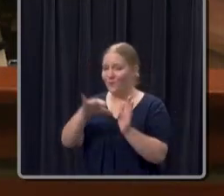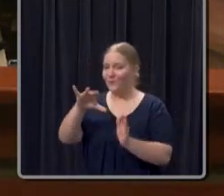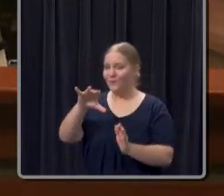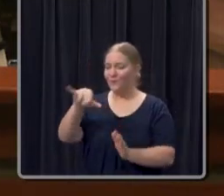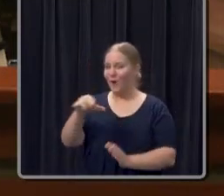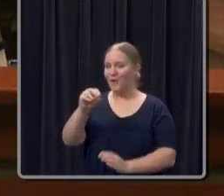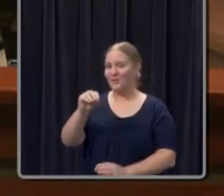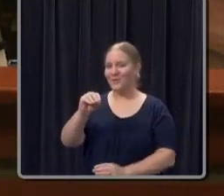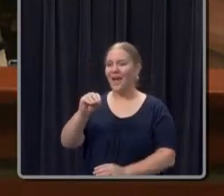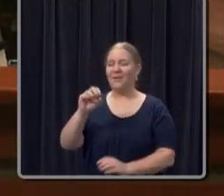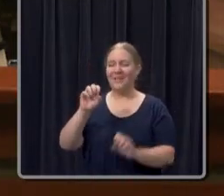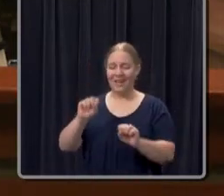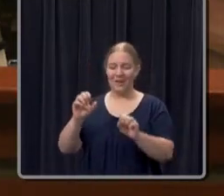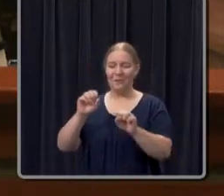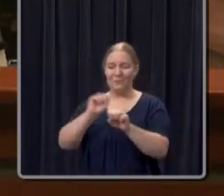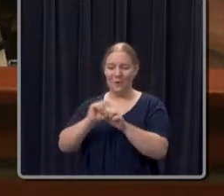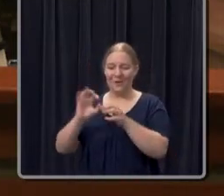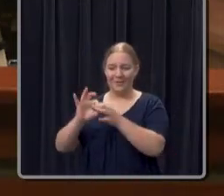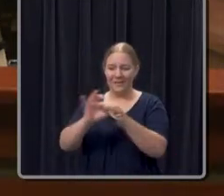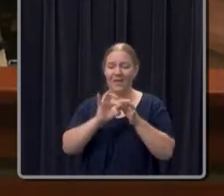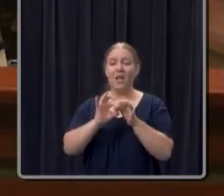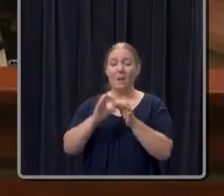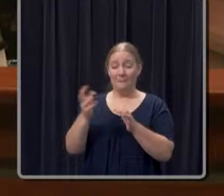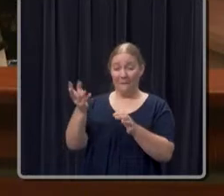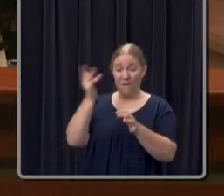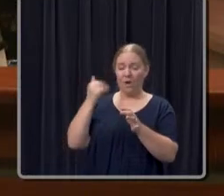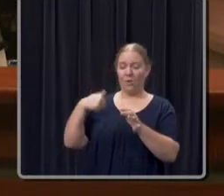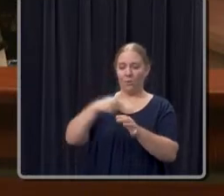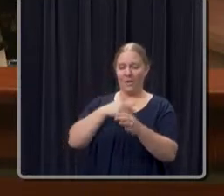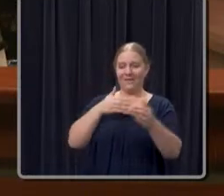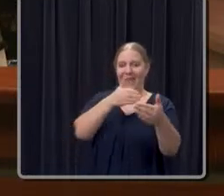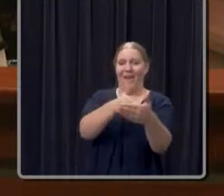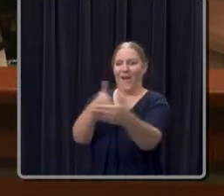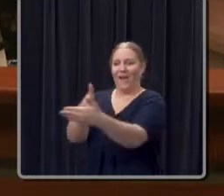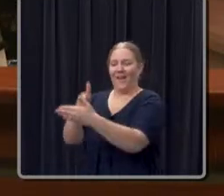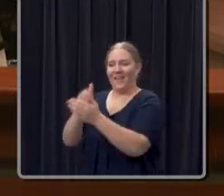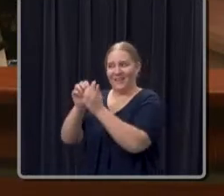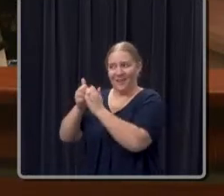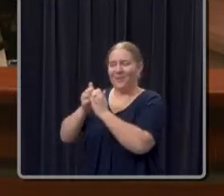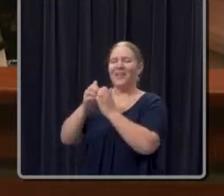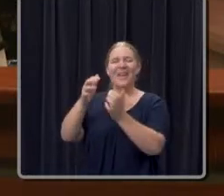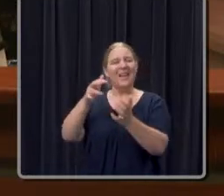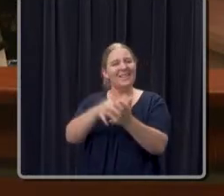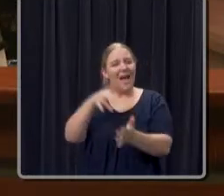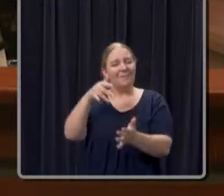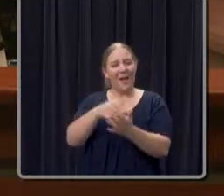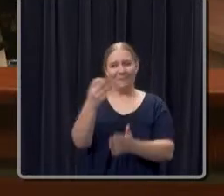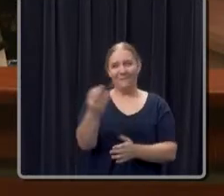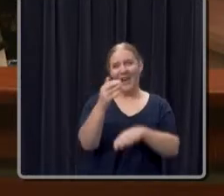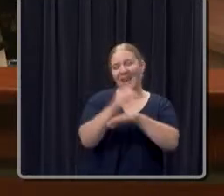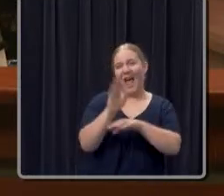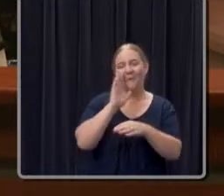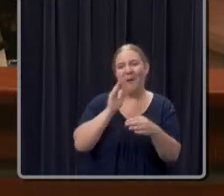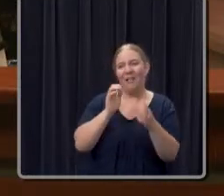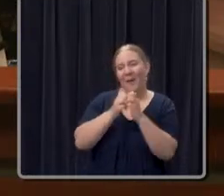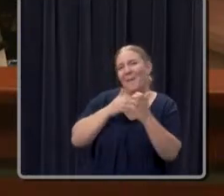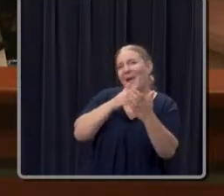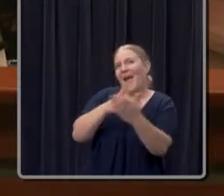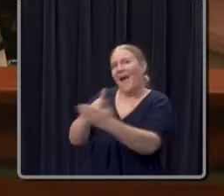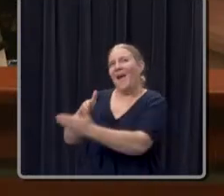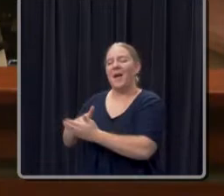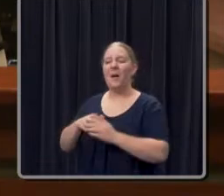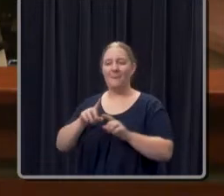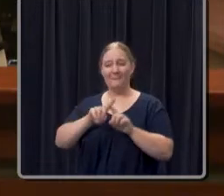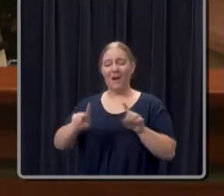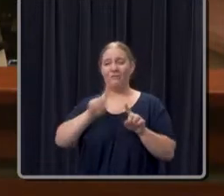times probably where we competed against each other for a lot of different things. We still do occasionally on a Friday night, that kind of thing. But the